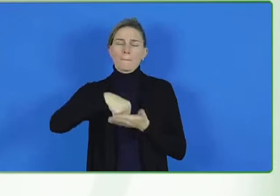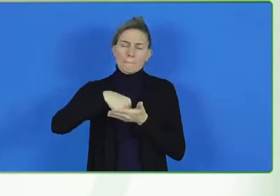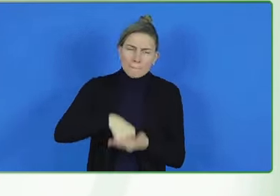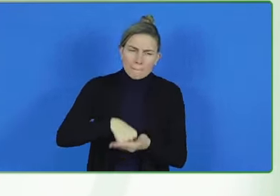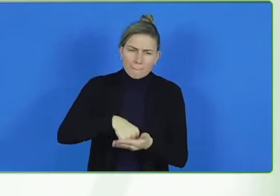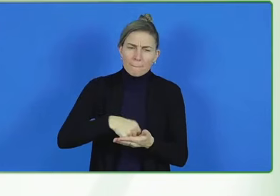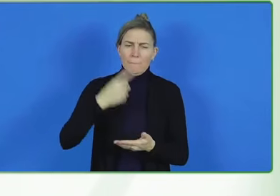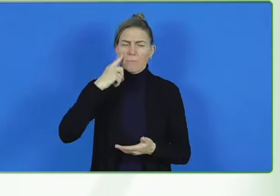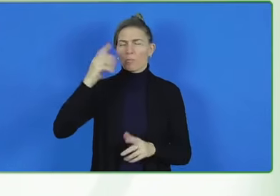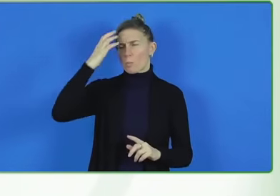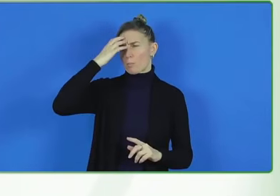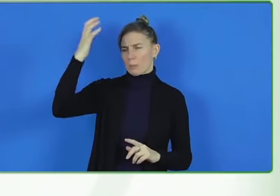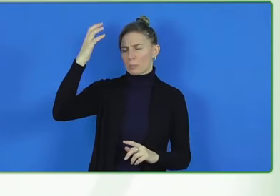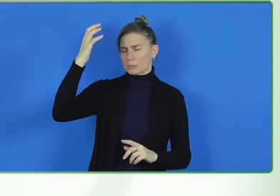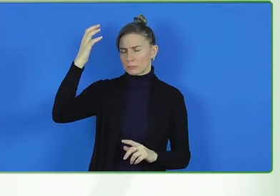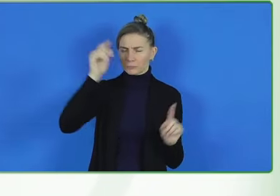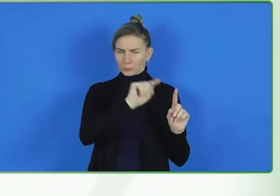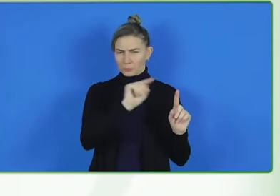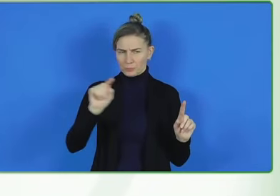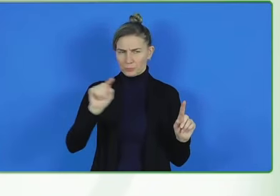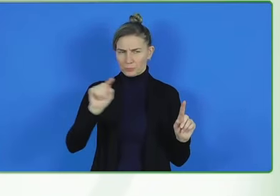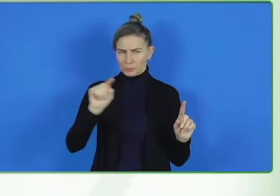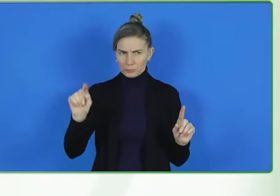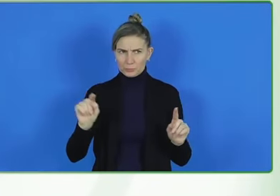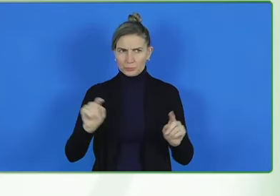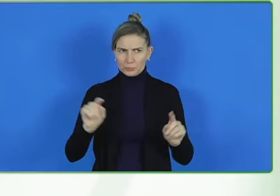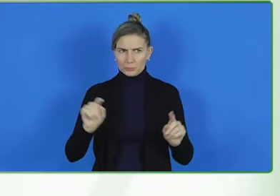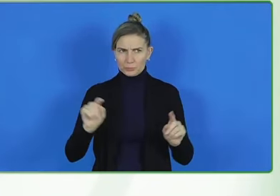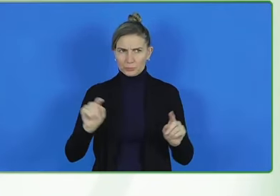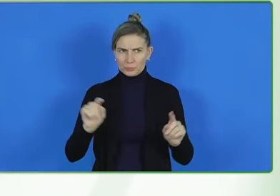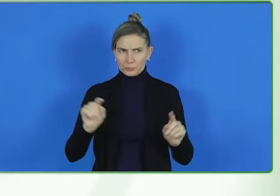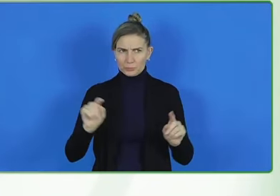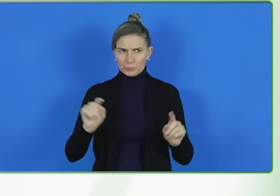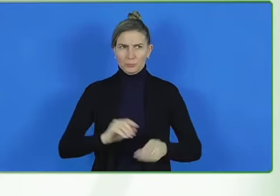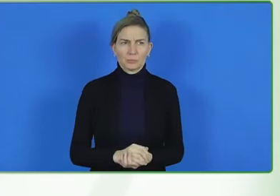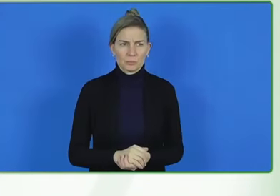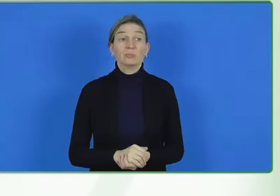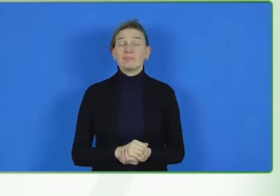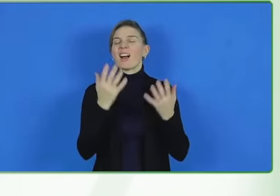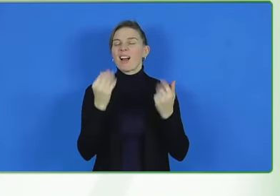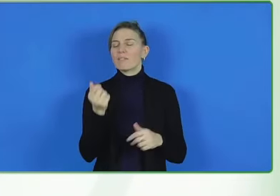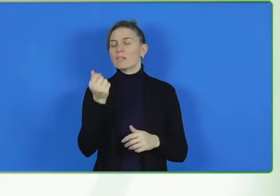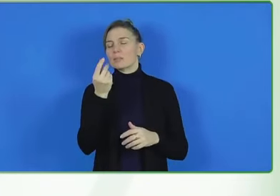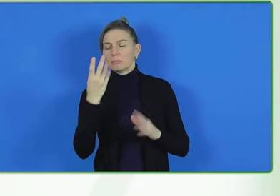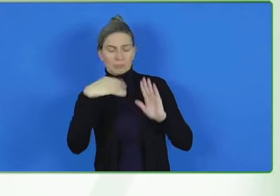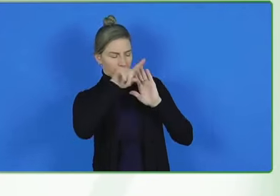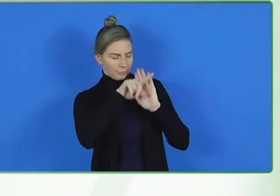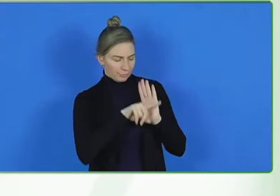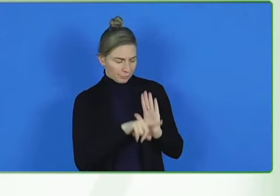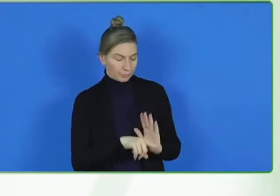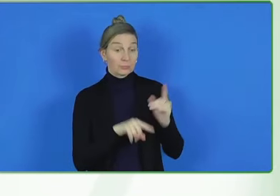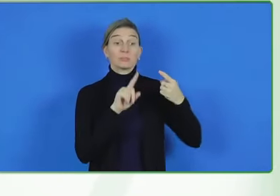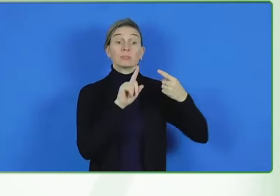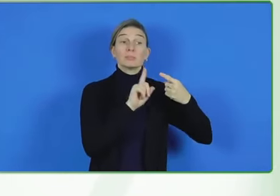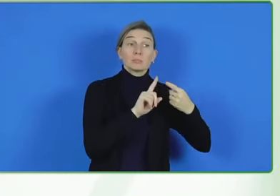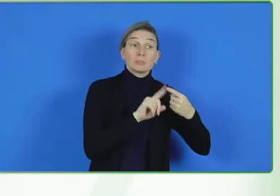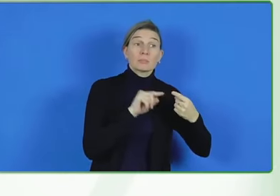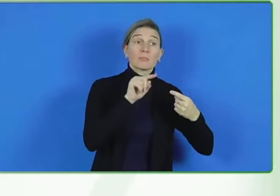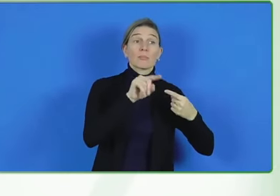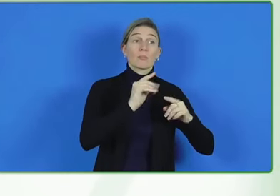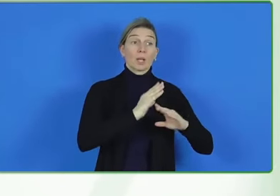entities. It covers several obligations such as barrier-free ways, sign language,